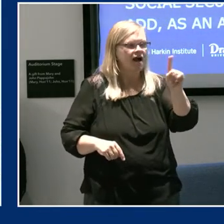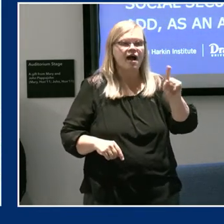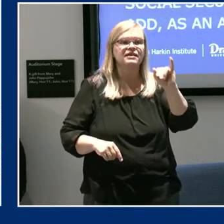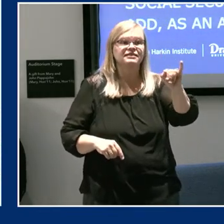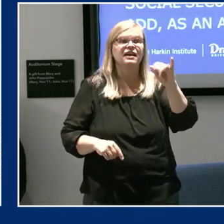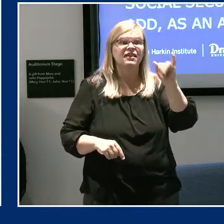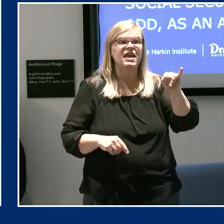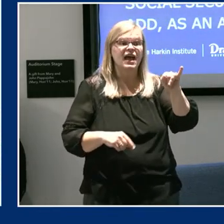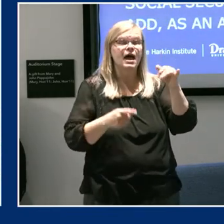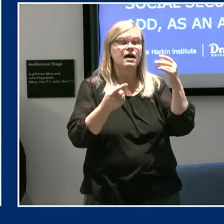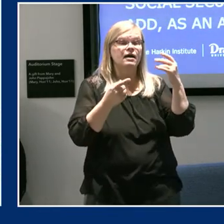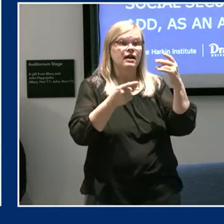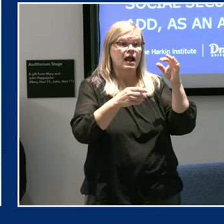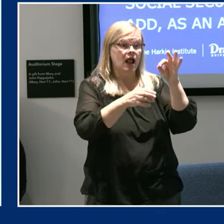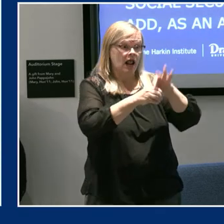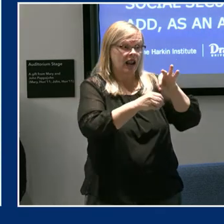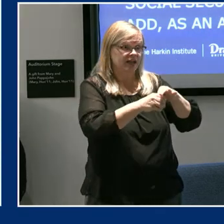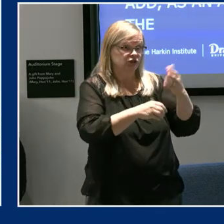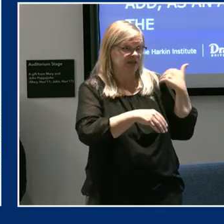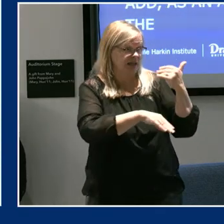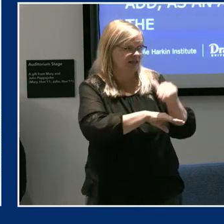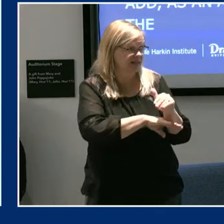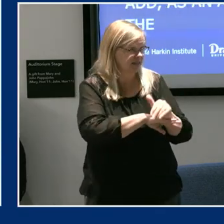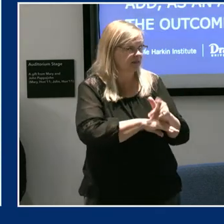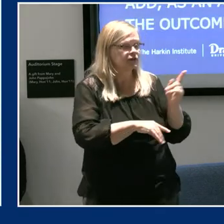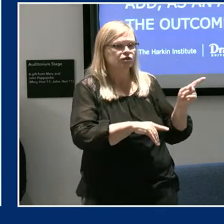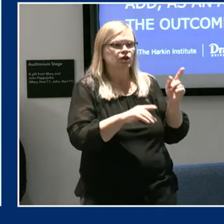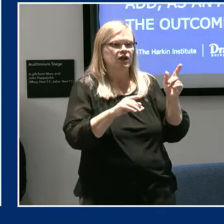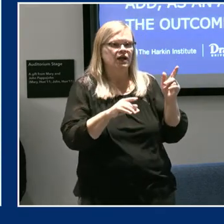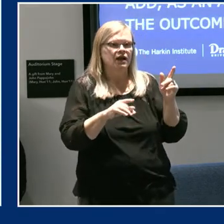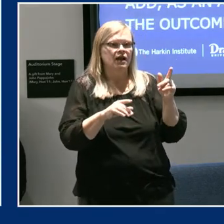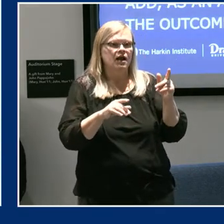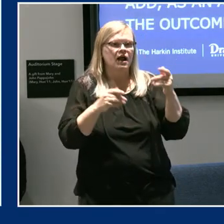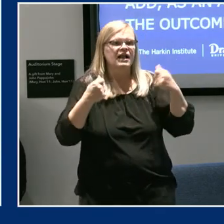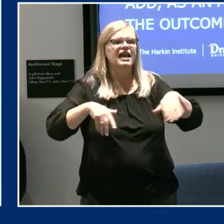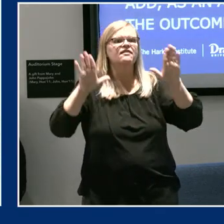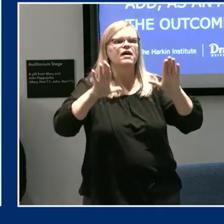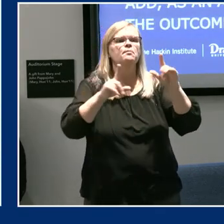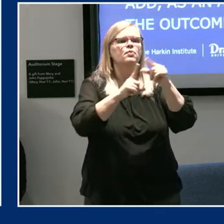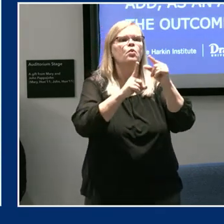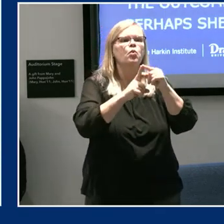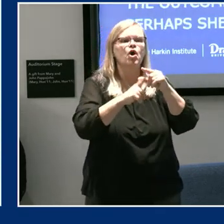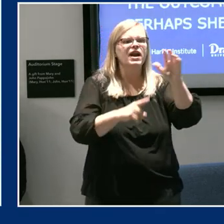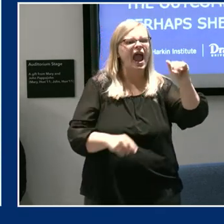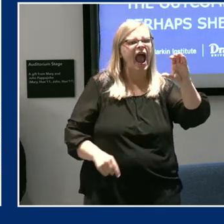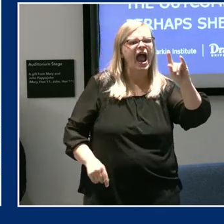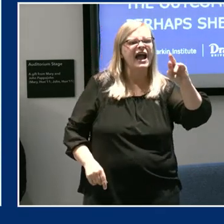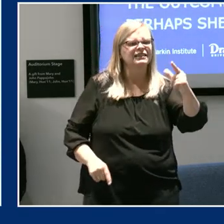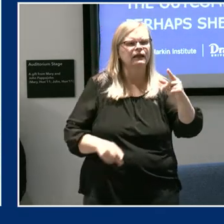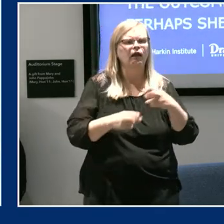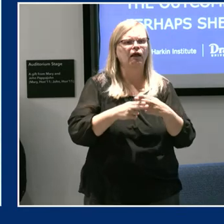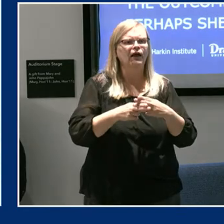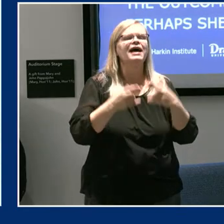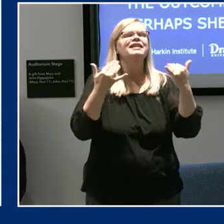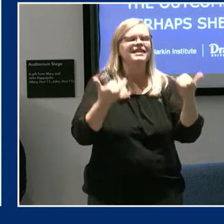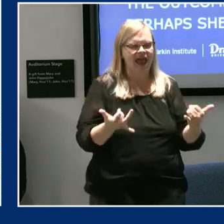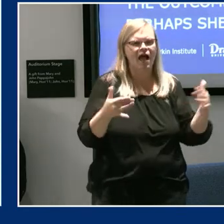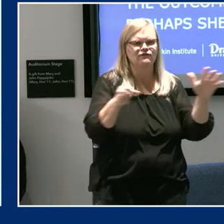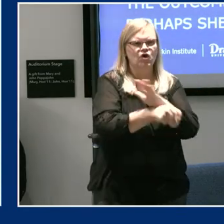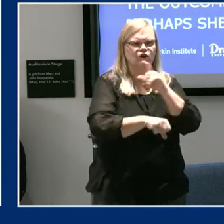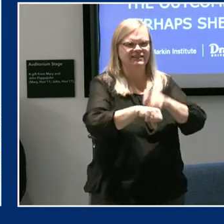of that election last night, that perhaps she can give up being acting commissioner and be full-time